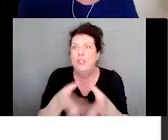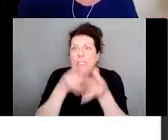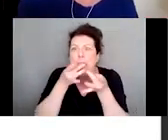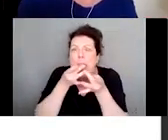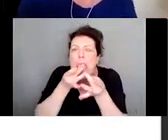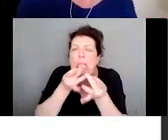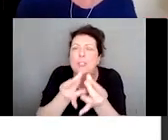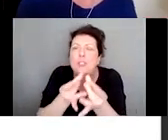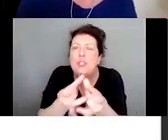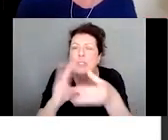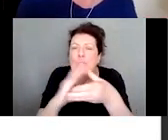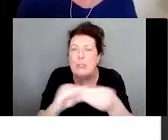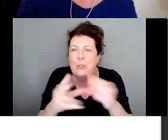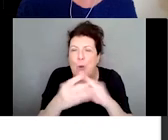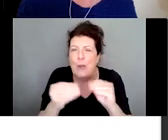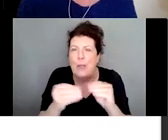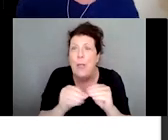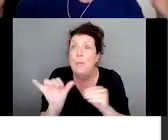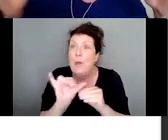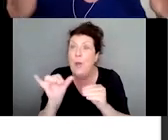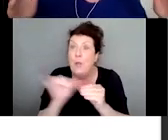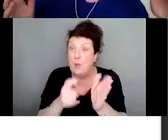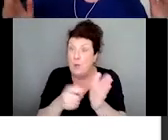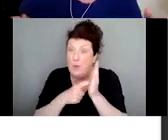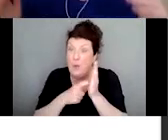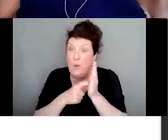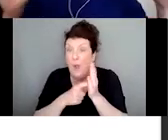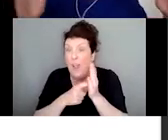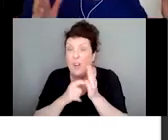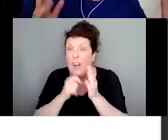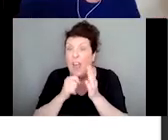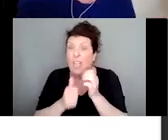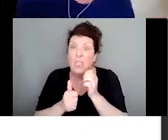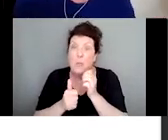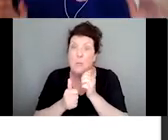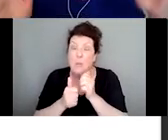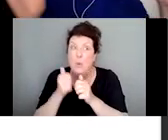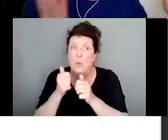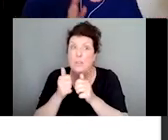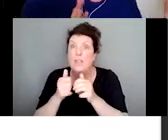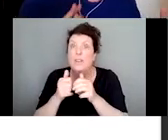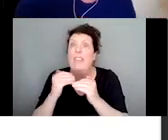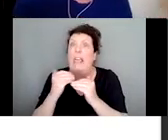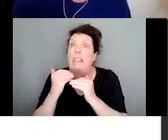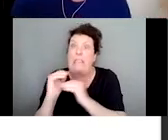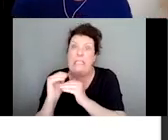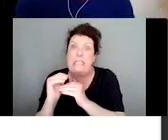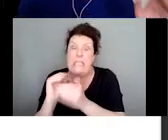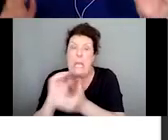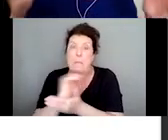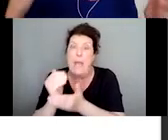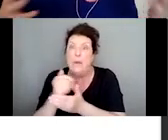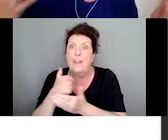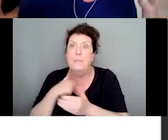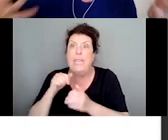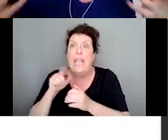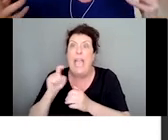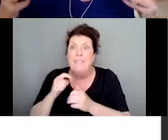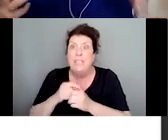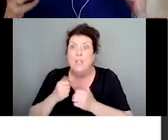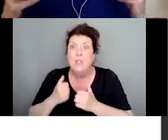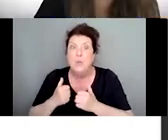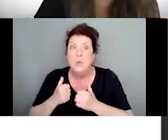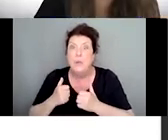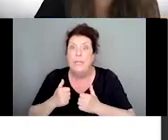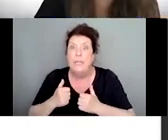it did require the least amount of me having to like inhabit like TV that like, again,